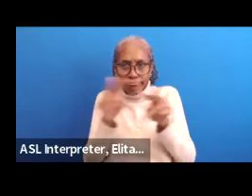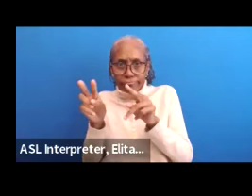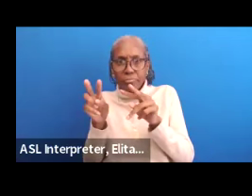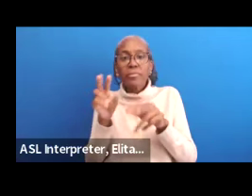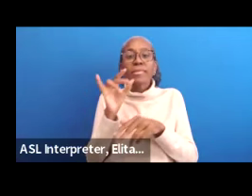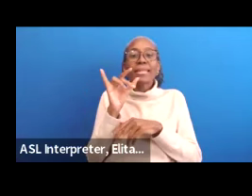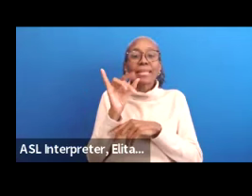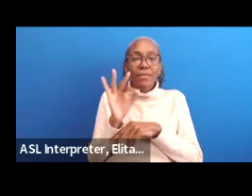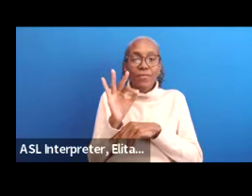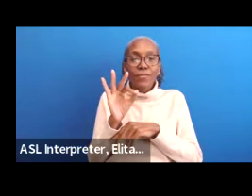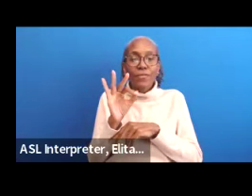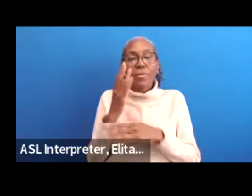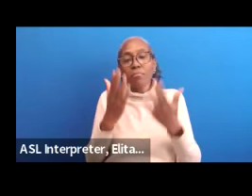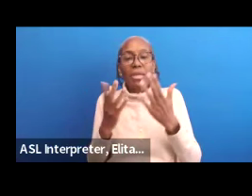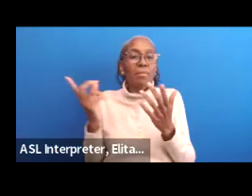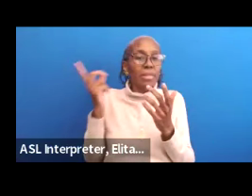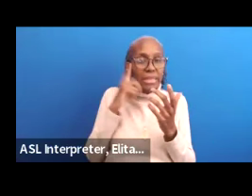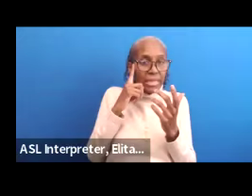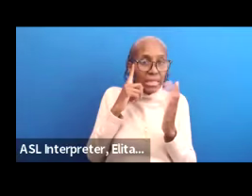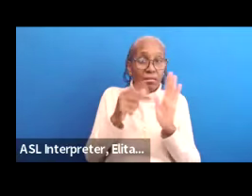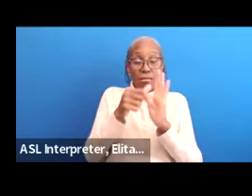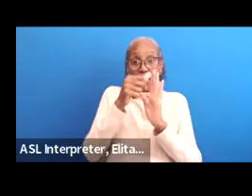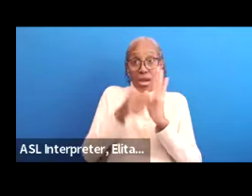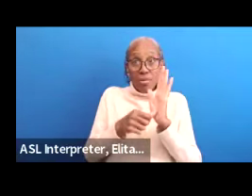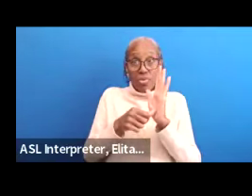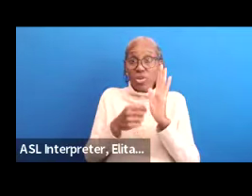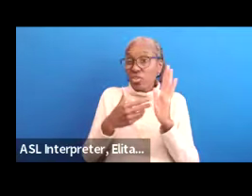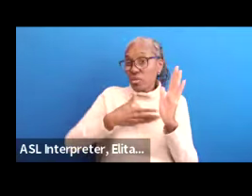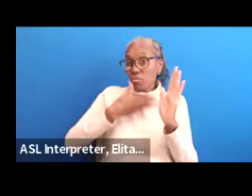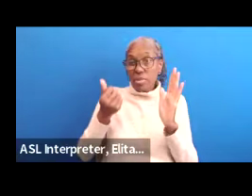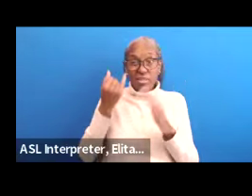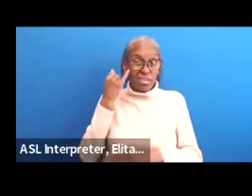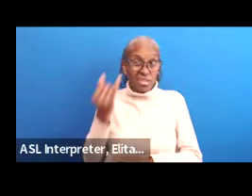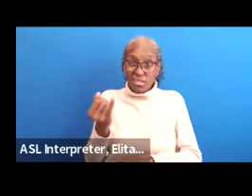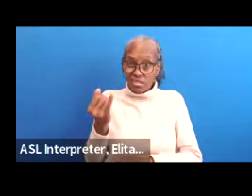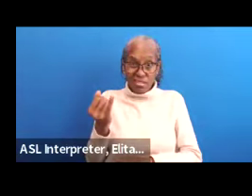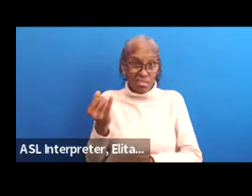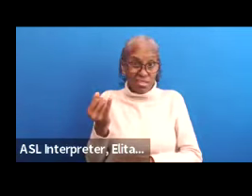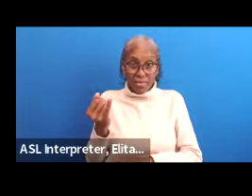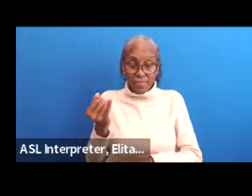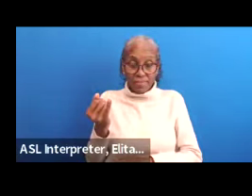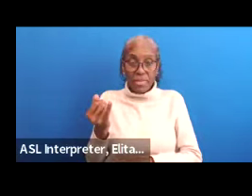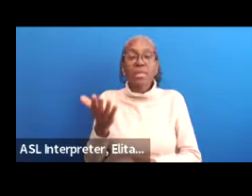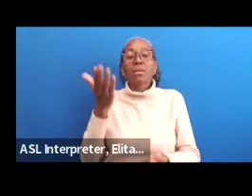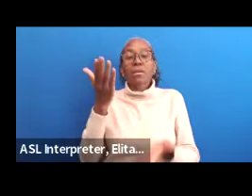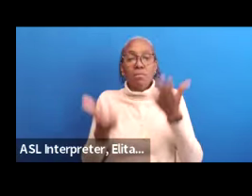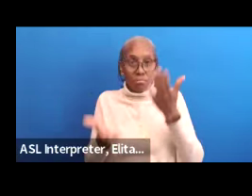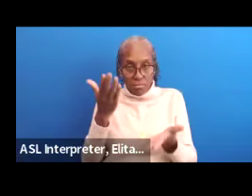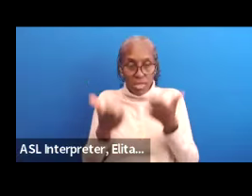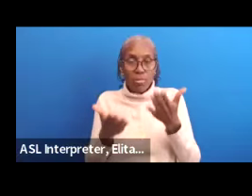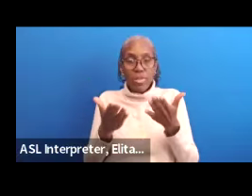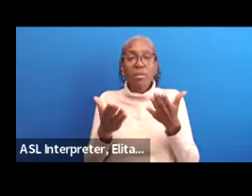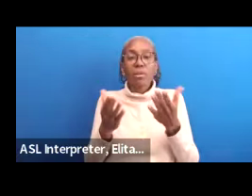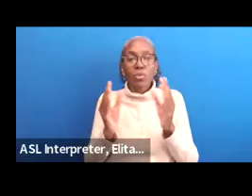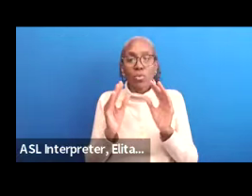if we may or may not think an operation is in your best interest, we might put you in a